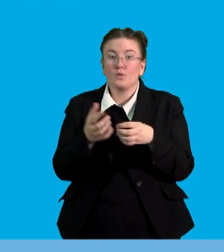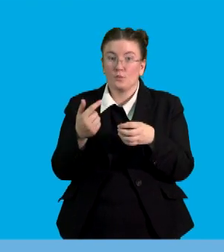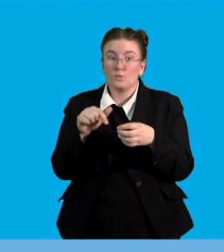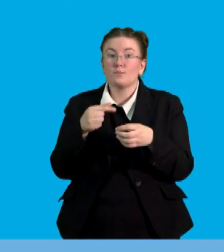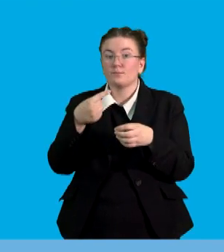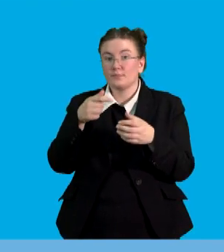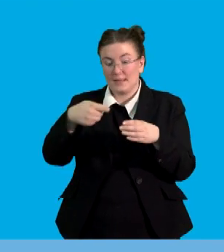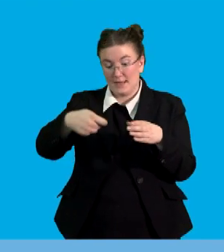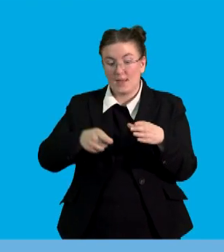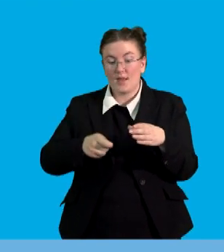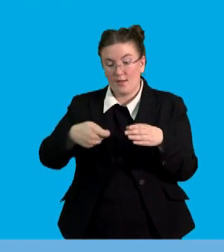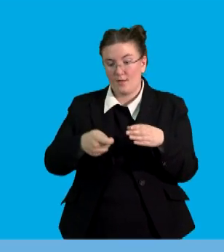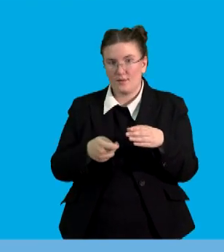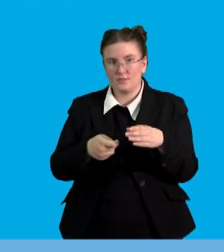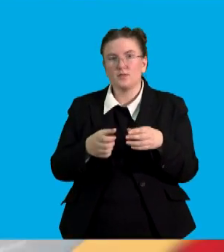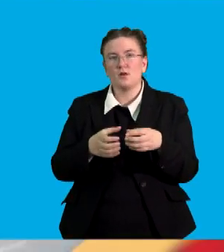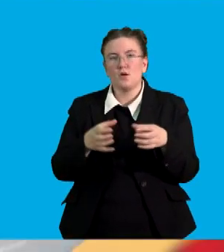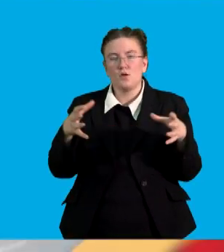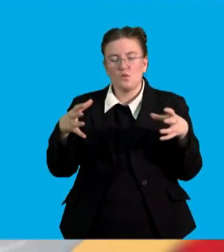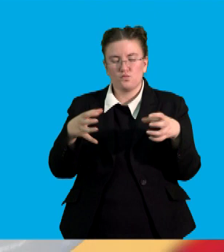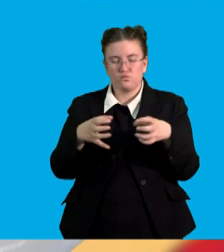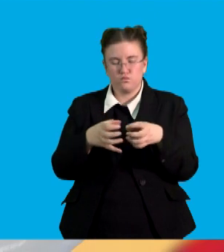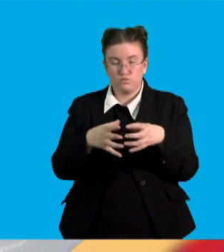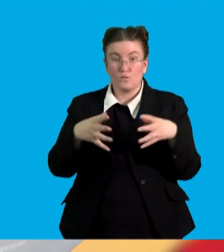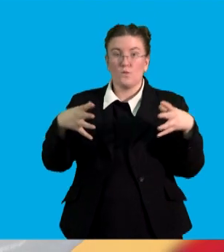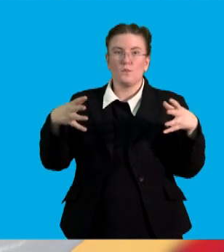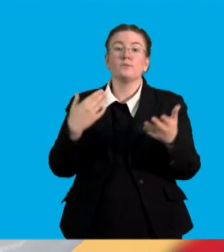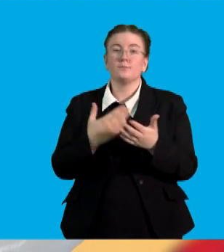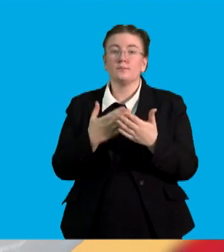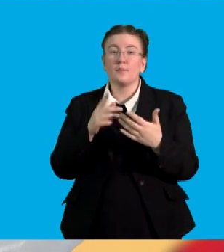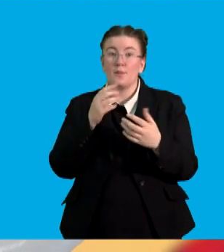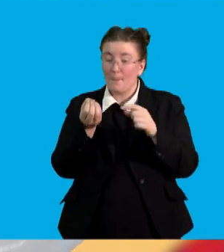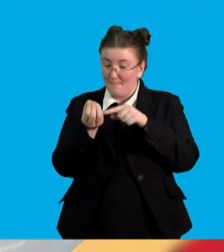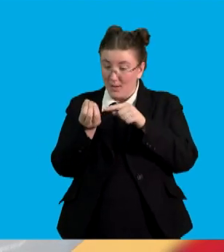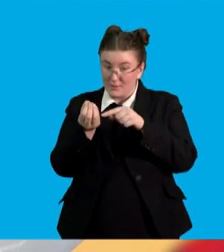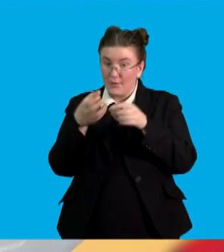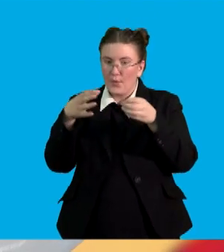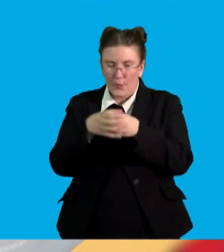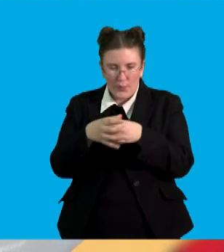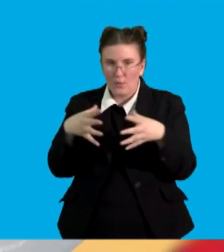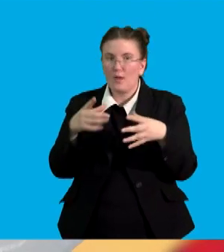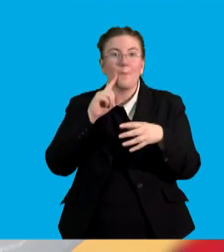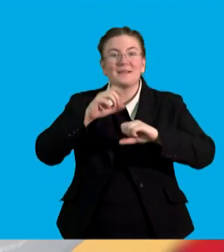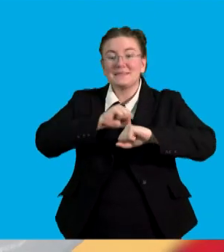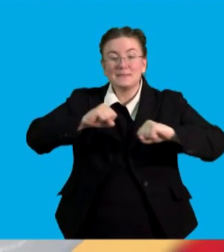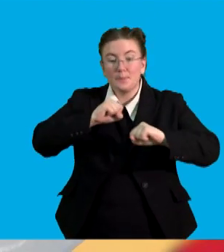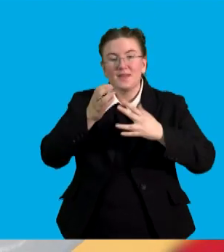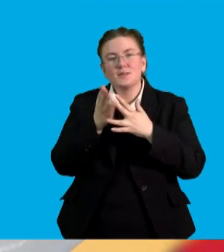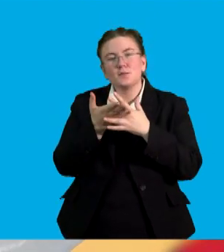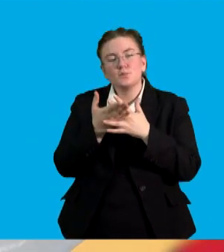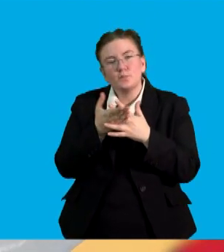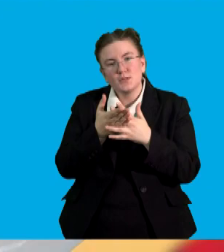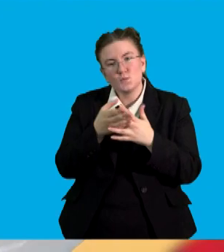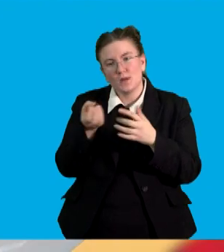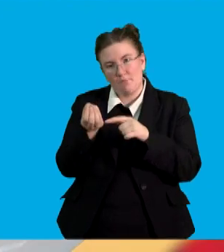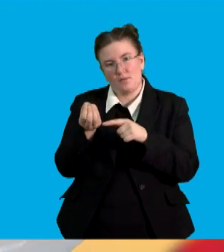we can compress gas particles. We are not really compressing the actual gas particles, but then we are rather decreasing the space between the